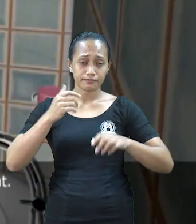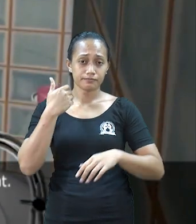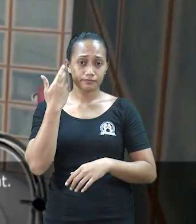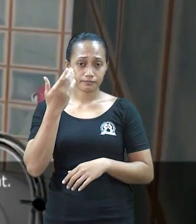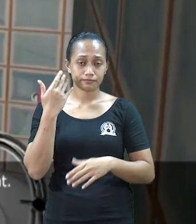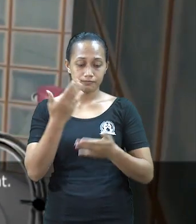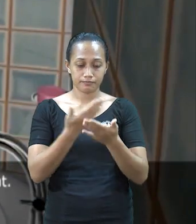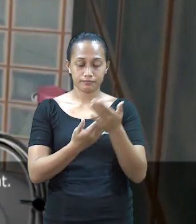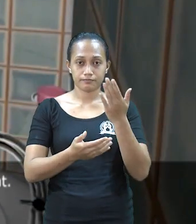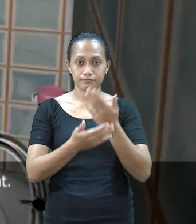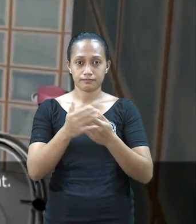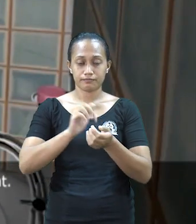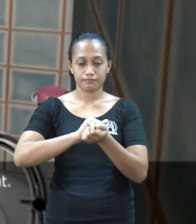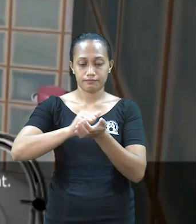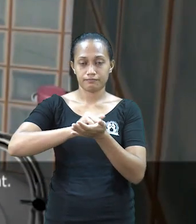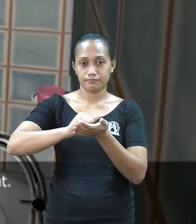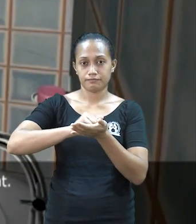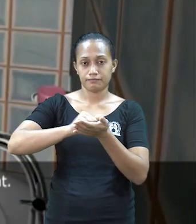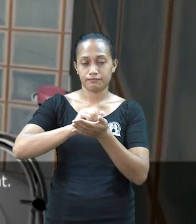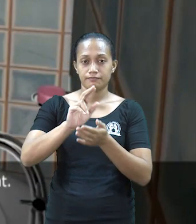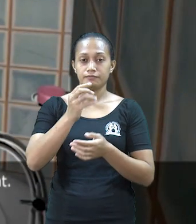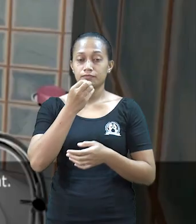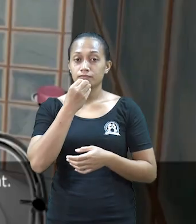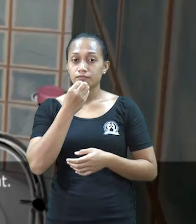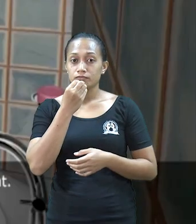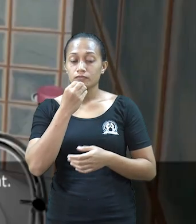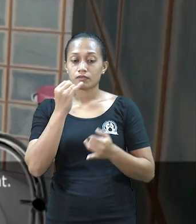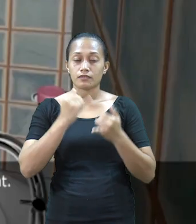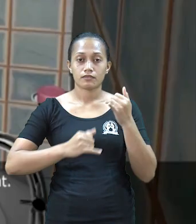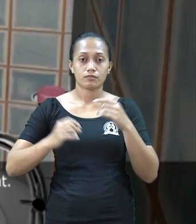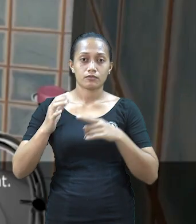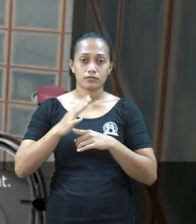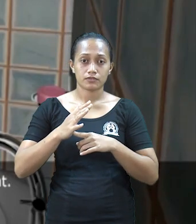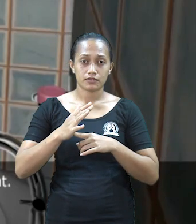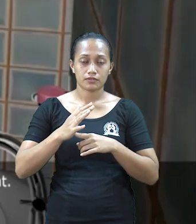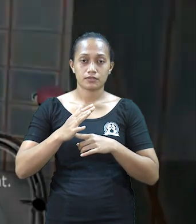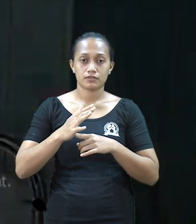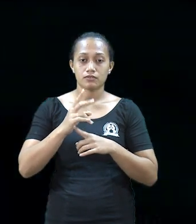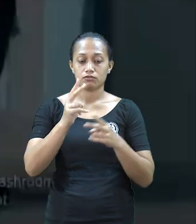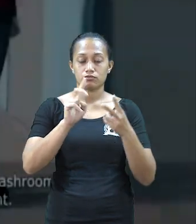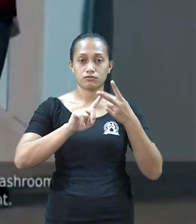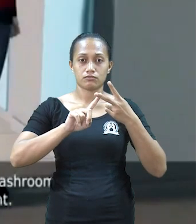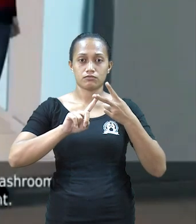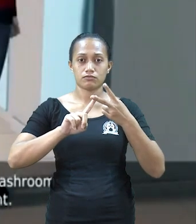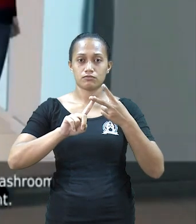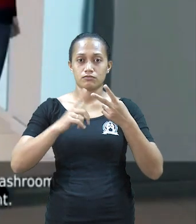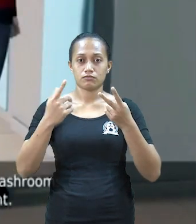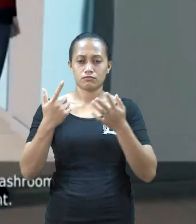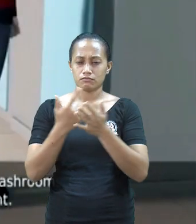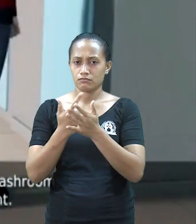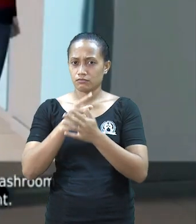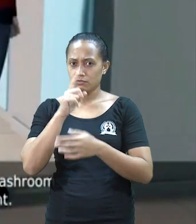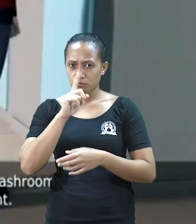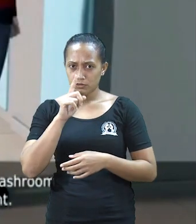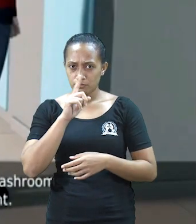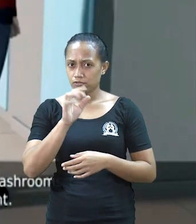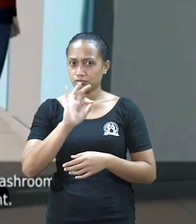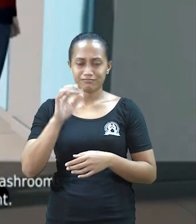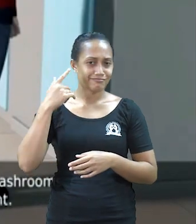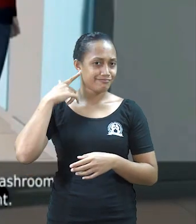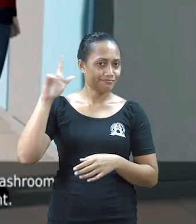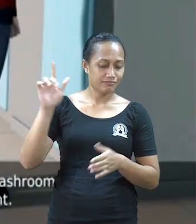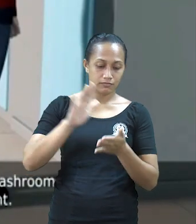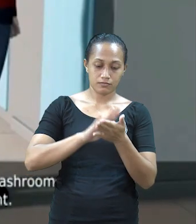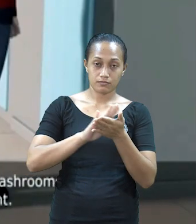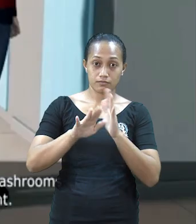of daily hand wash with soap before food is very important. 2. Many of the people ignore